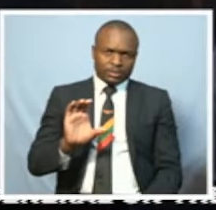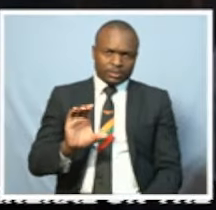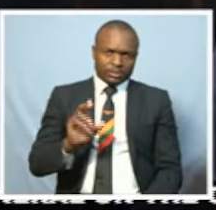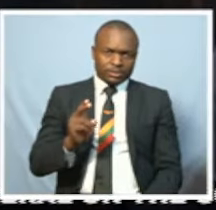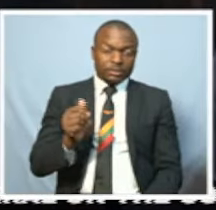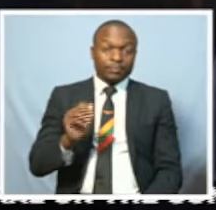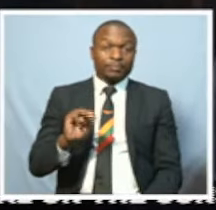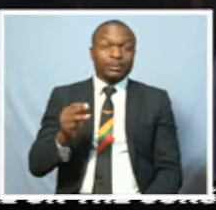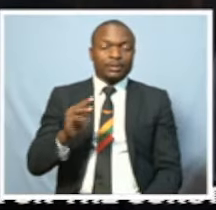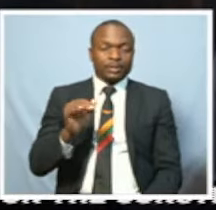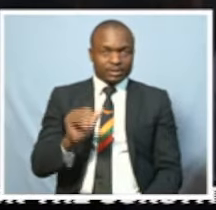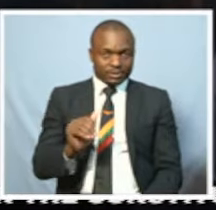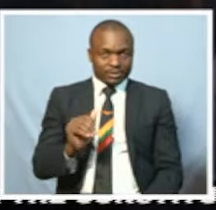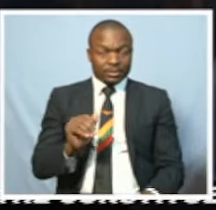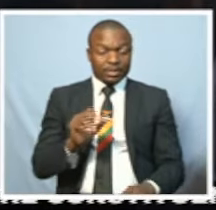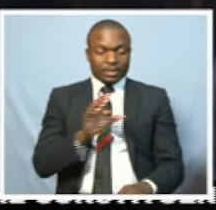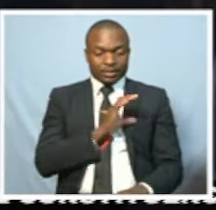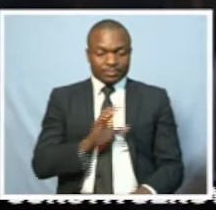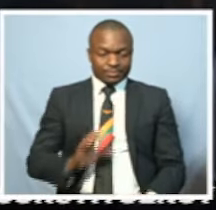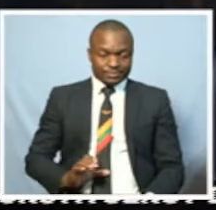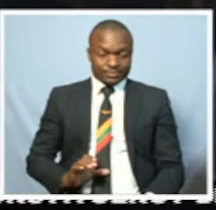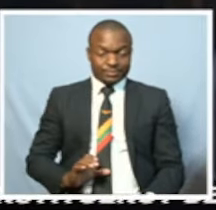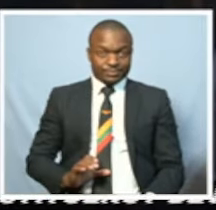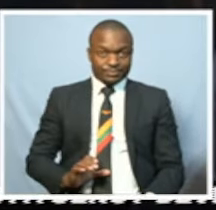Chambre Enterprises Limited,